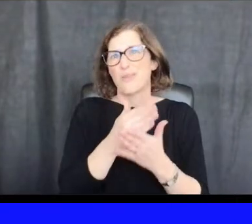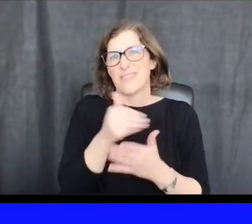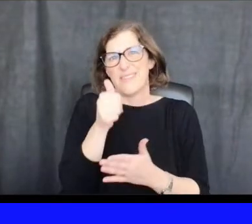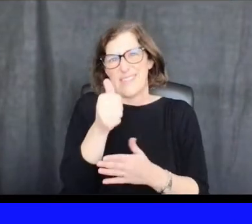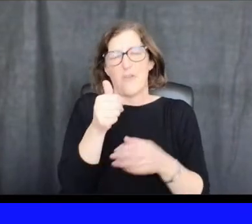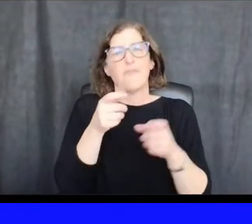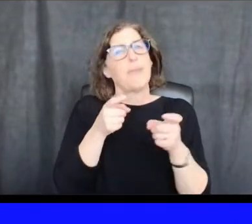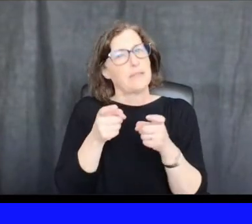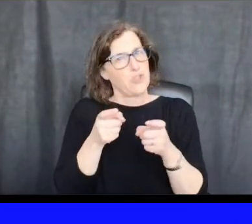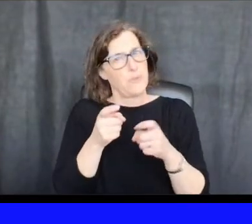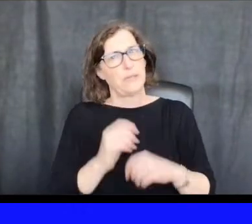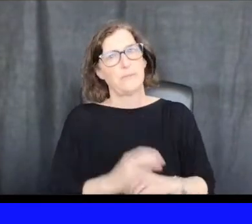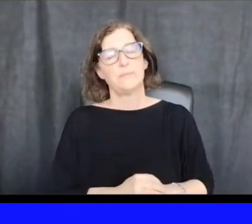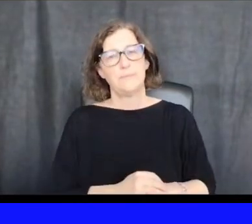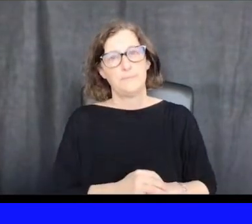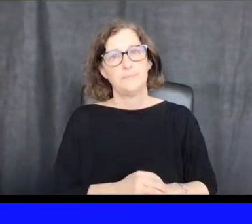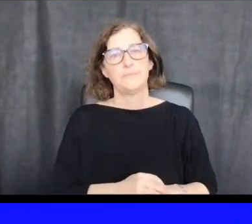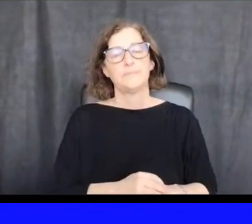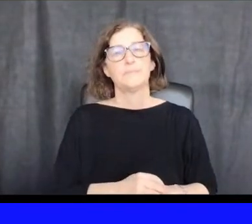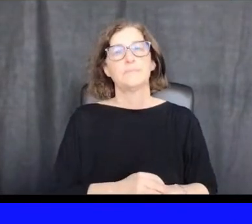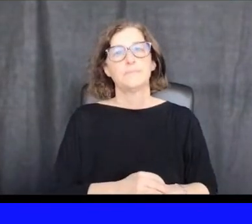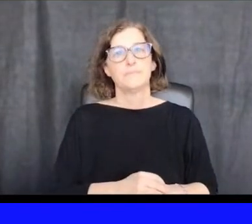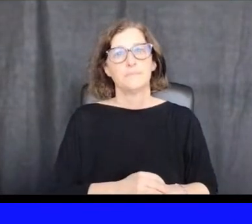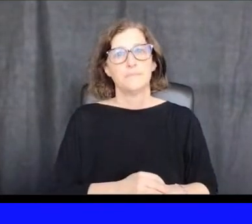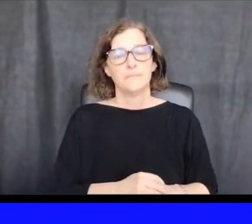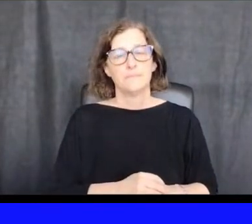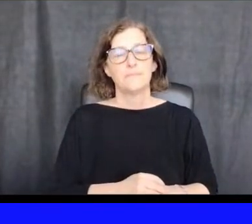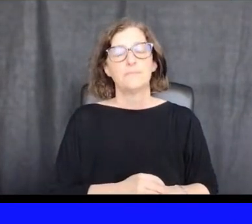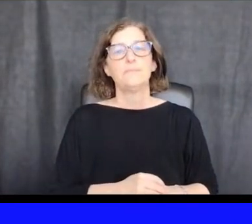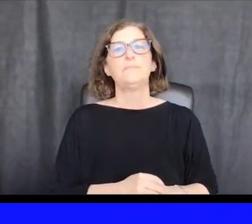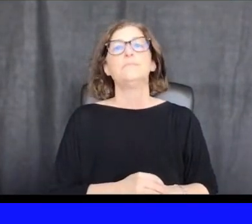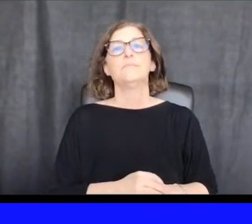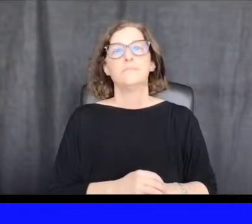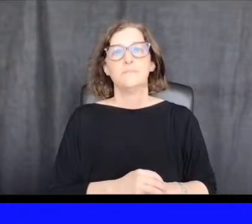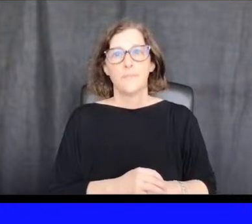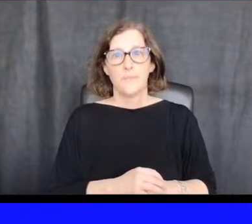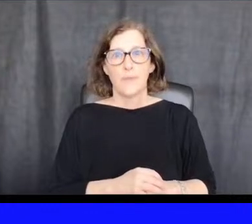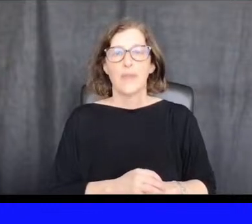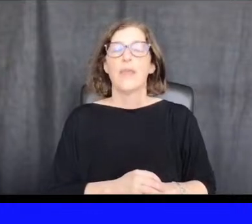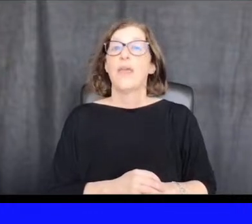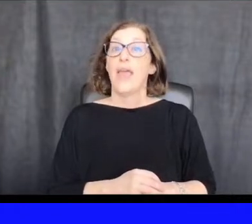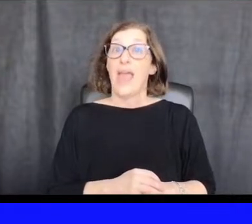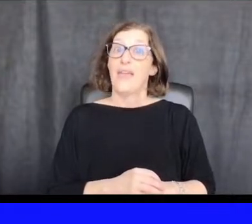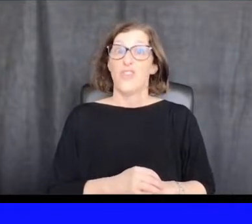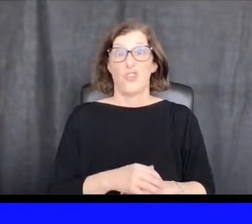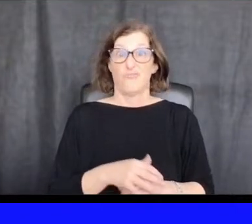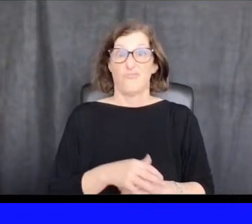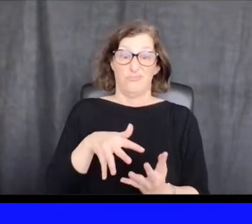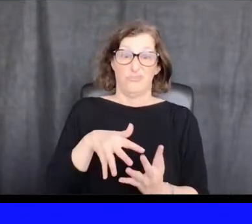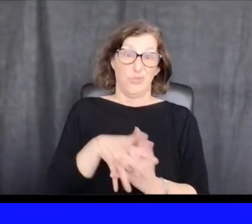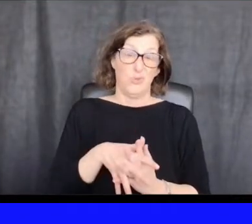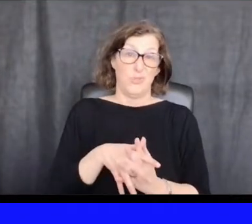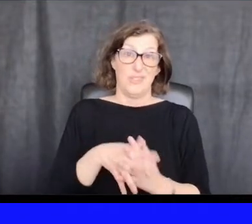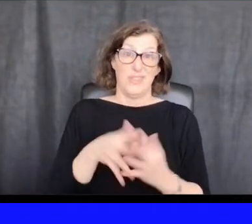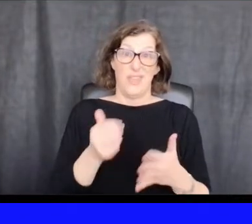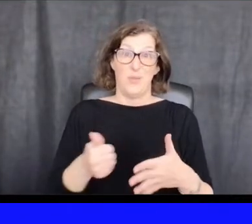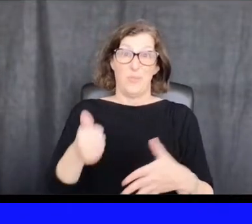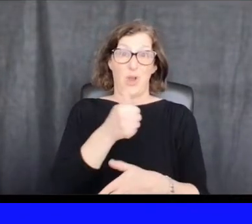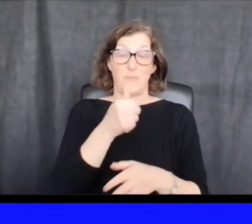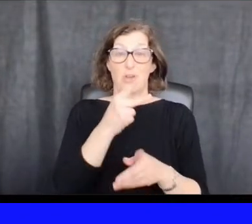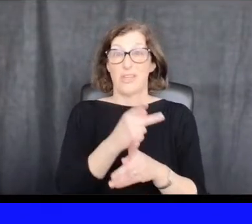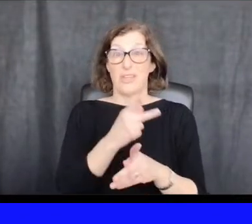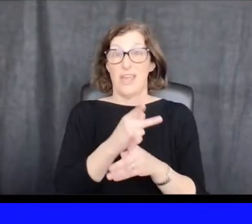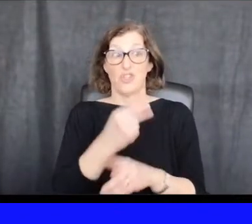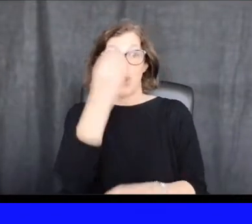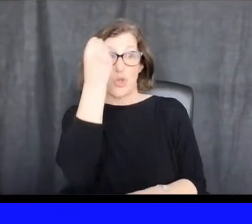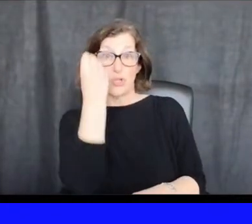You want to go? We want to finish. I have a question for you actually, but I'll do it at the end. So the last few questions at the end. Can you keep it very brief, like a few more minutes,